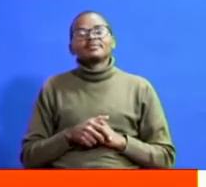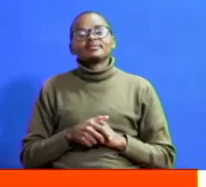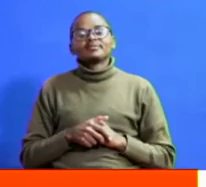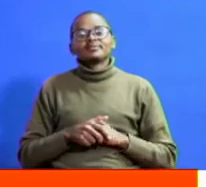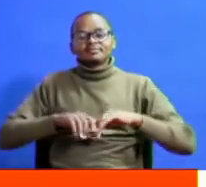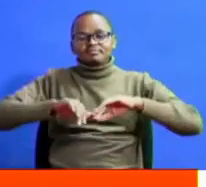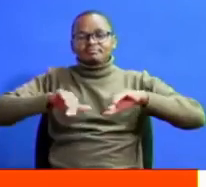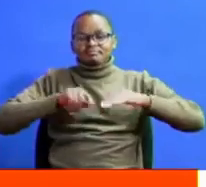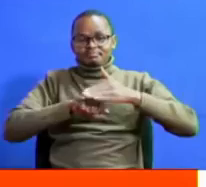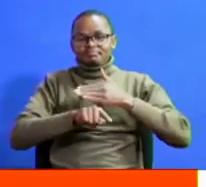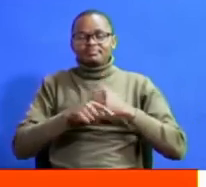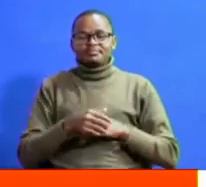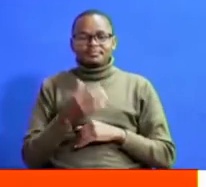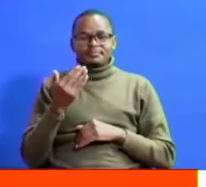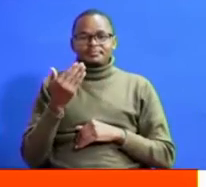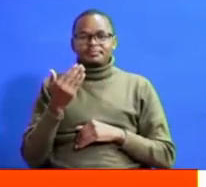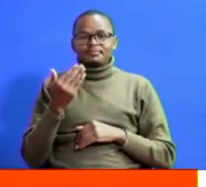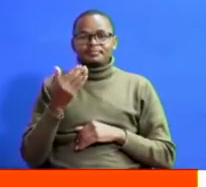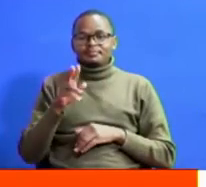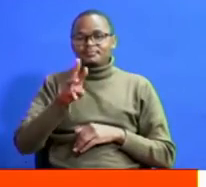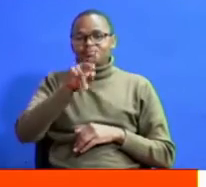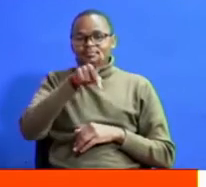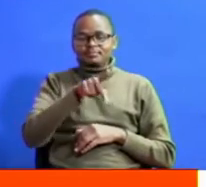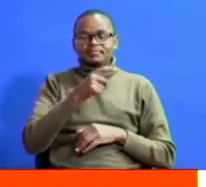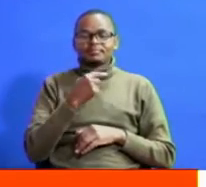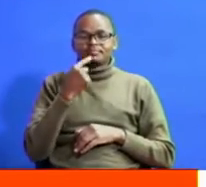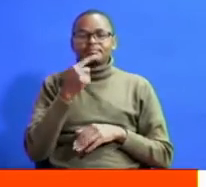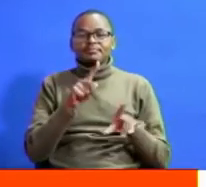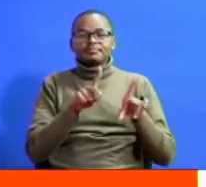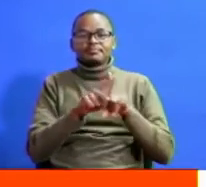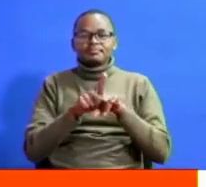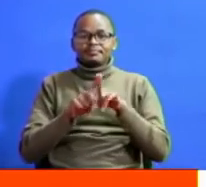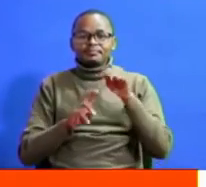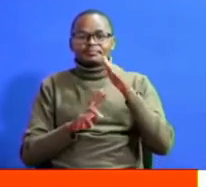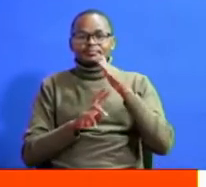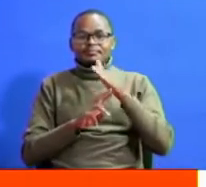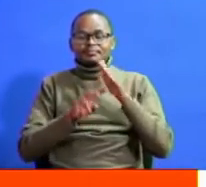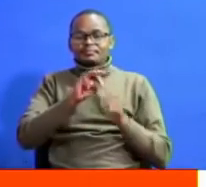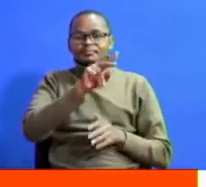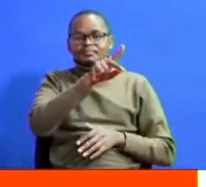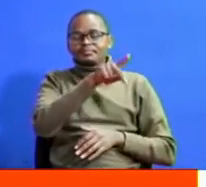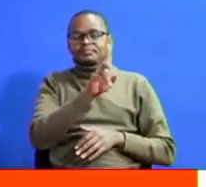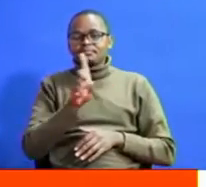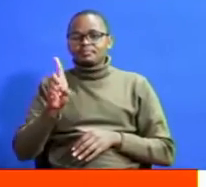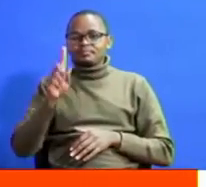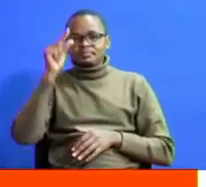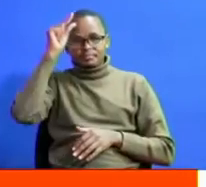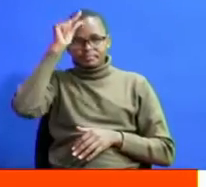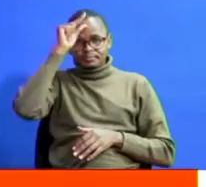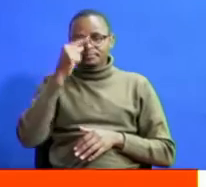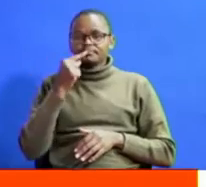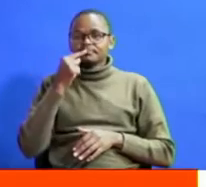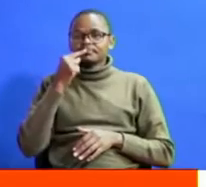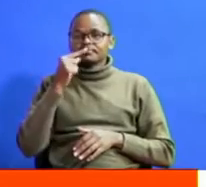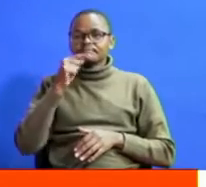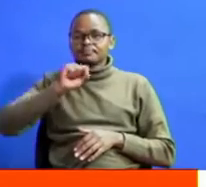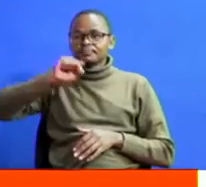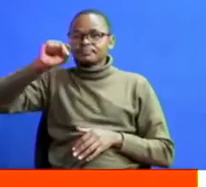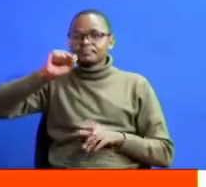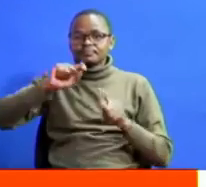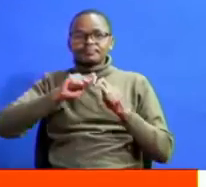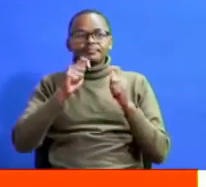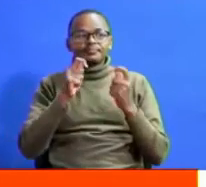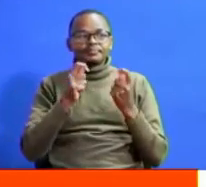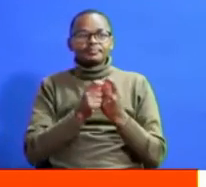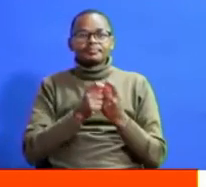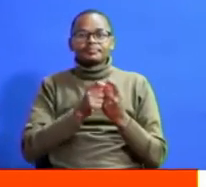swimming pool. The former legislator, who is also vying for the Mombasa gubernatorial seat, said his campaign team in